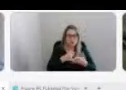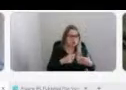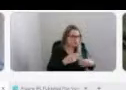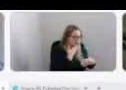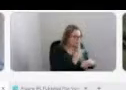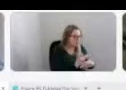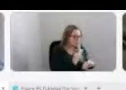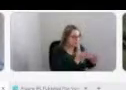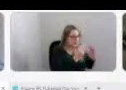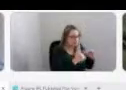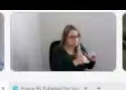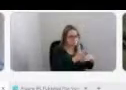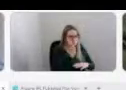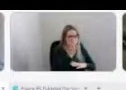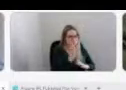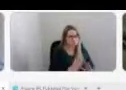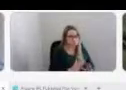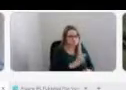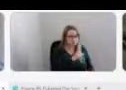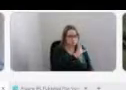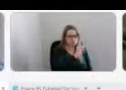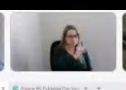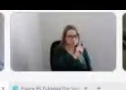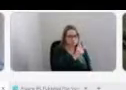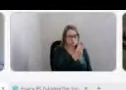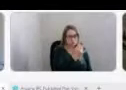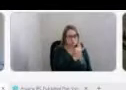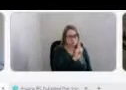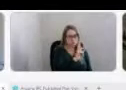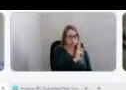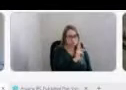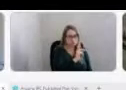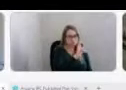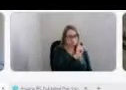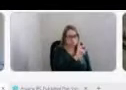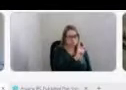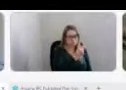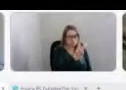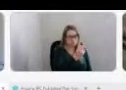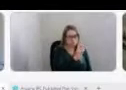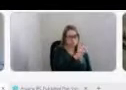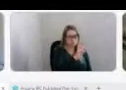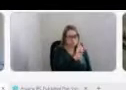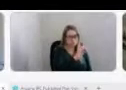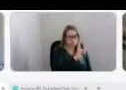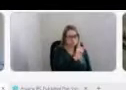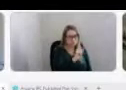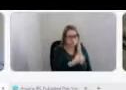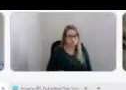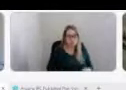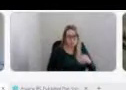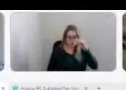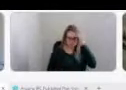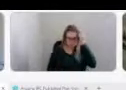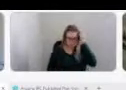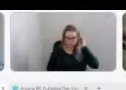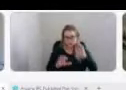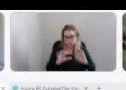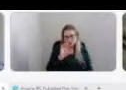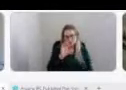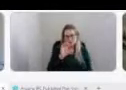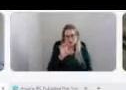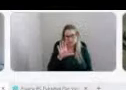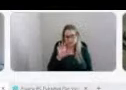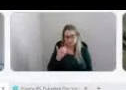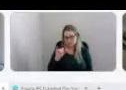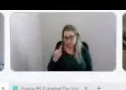thank you the next speaker is cynthia malecki followed by nathan norris followed by sally cladnick cynthia can you hear